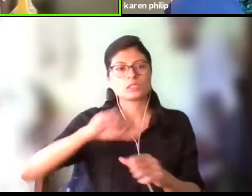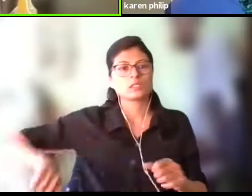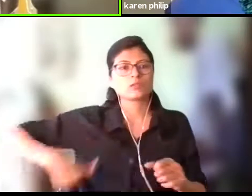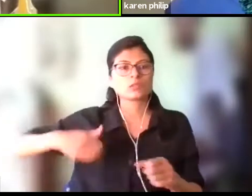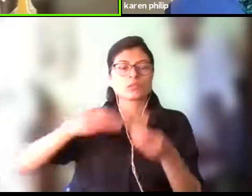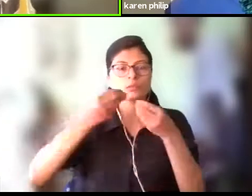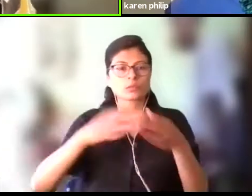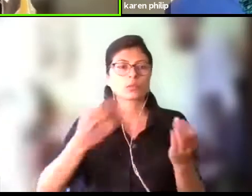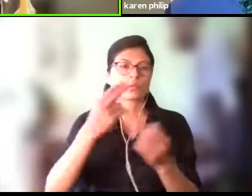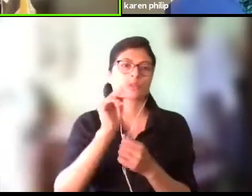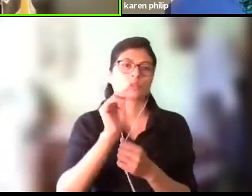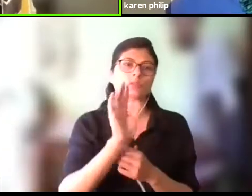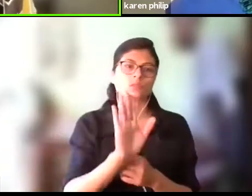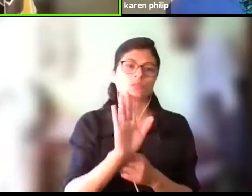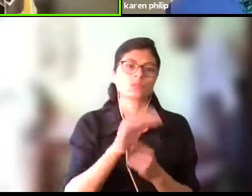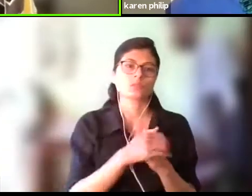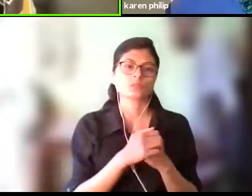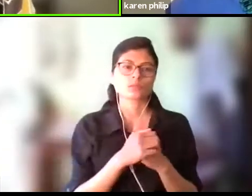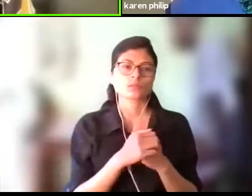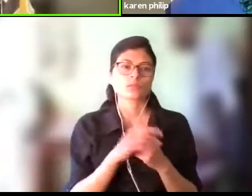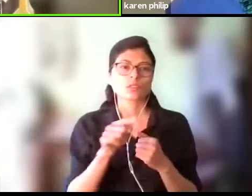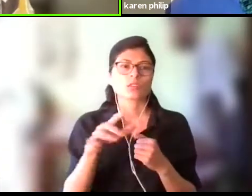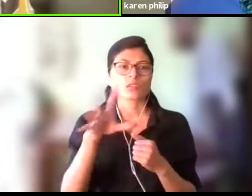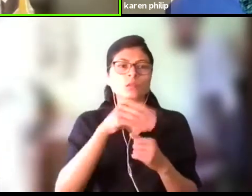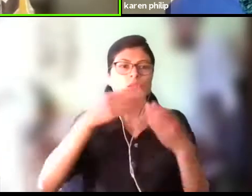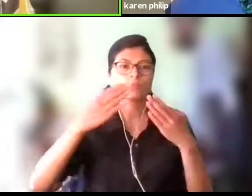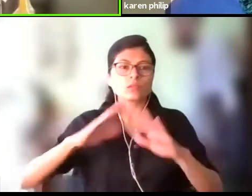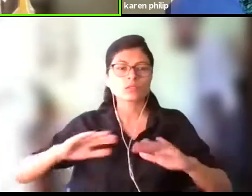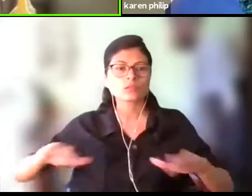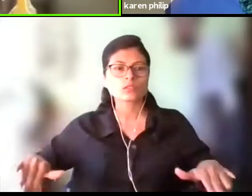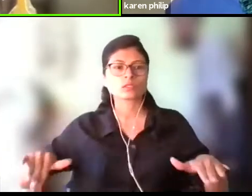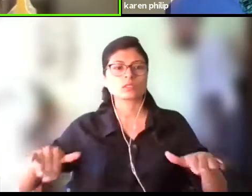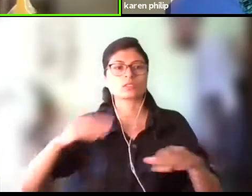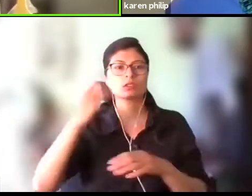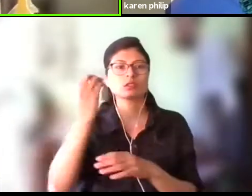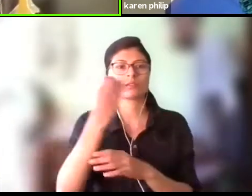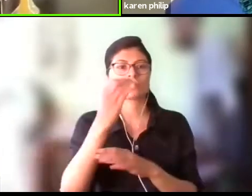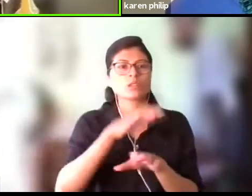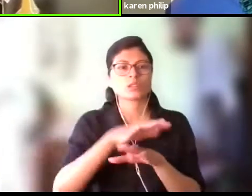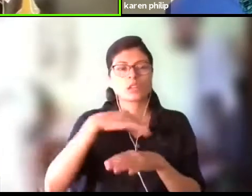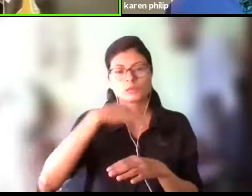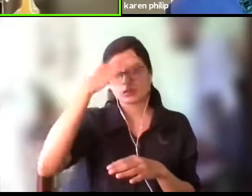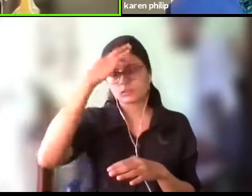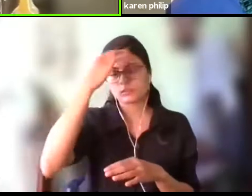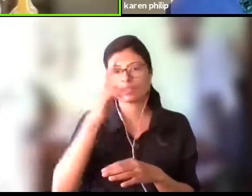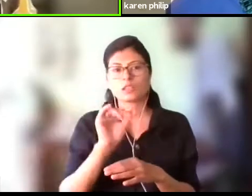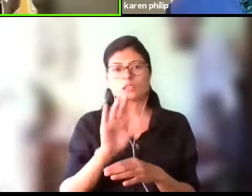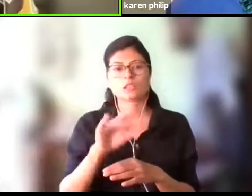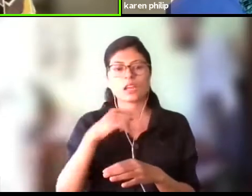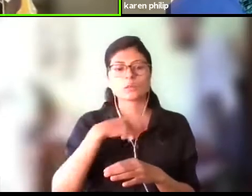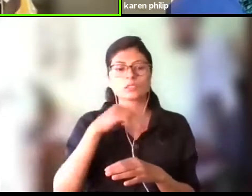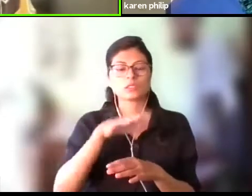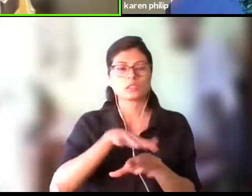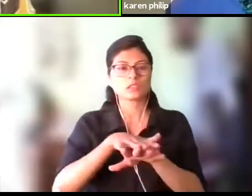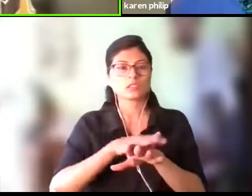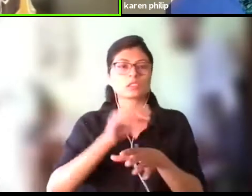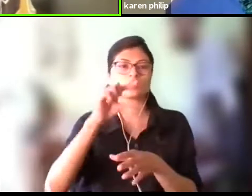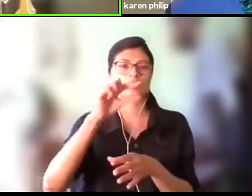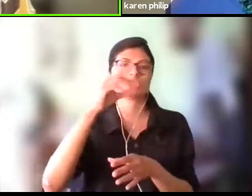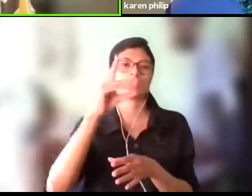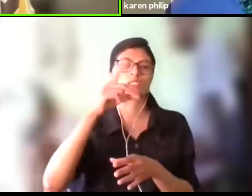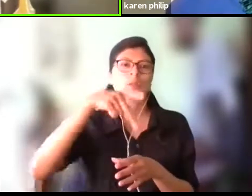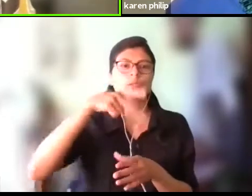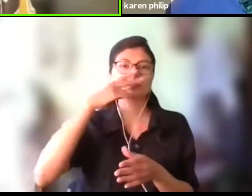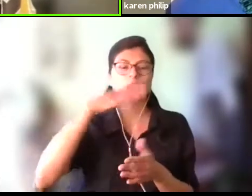we recognize how these different disasters pose a problem for us, you know, because we're so heavily dependent on them for our GDPs. So thank you so much